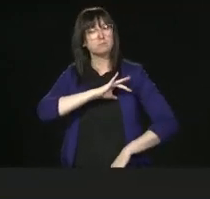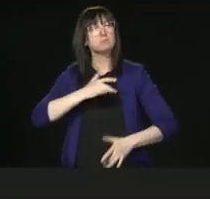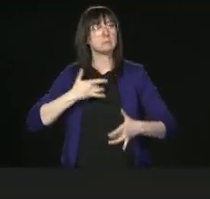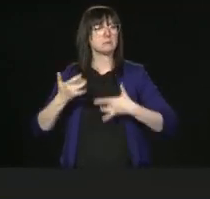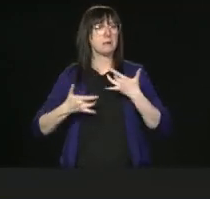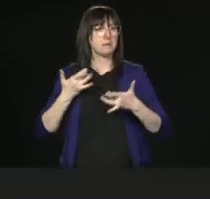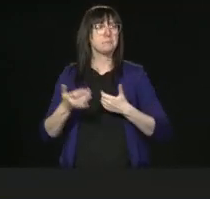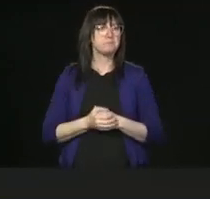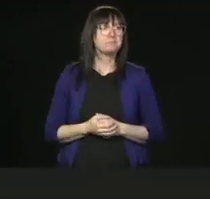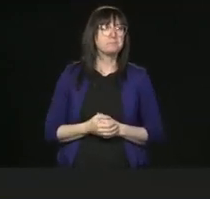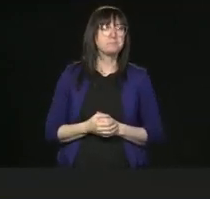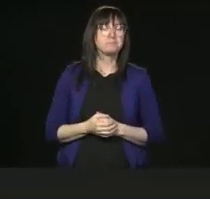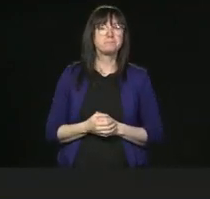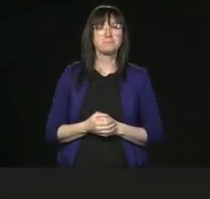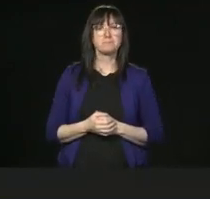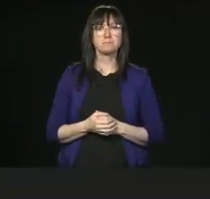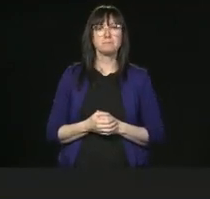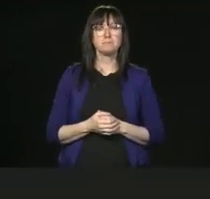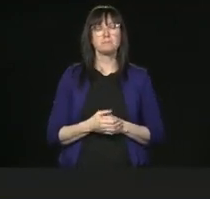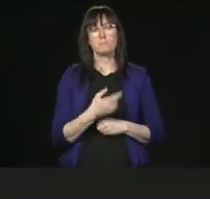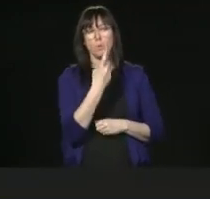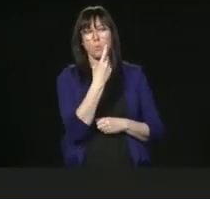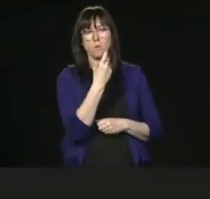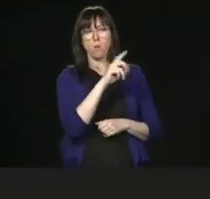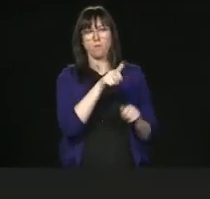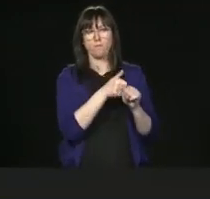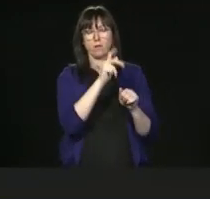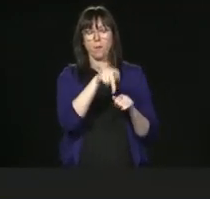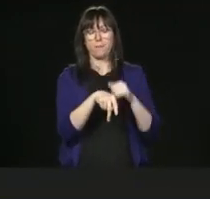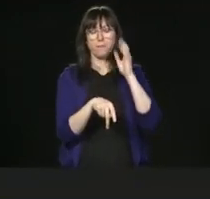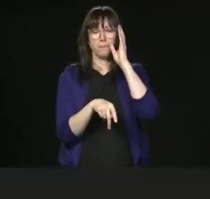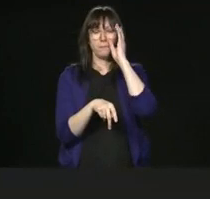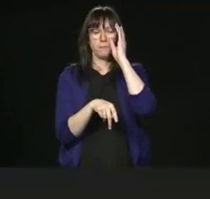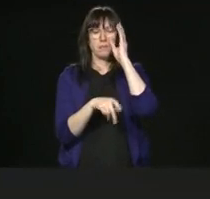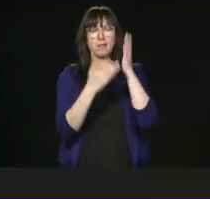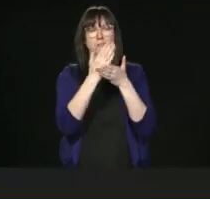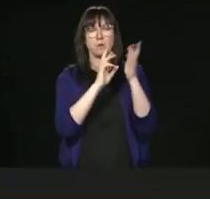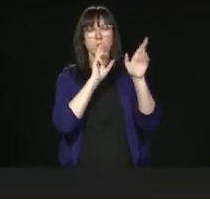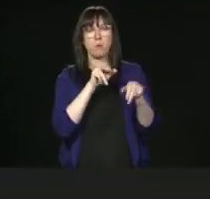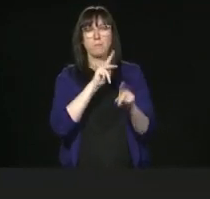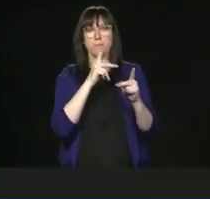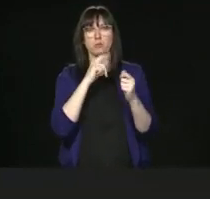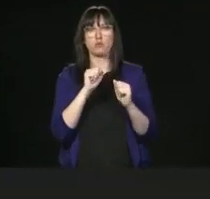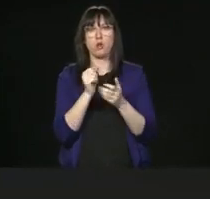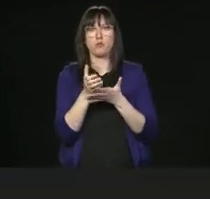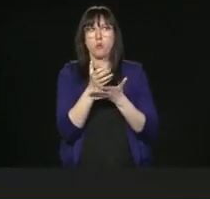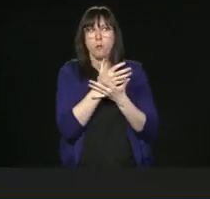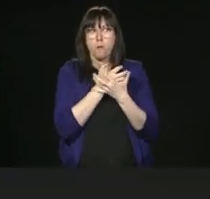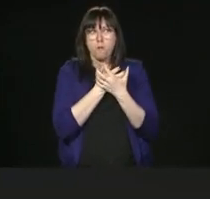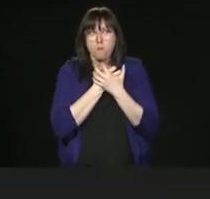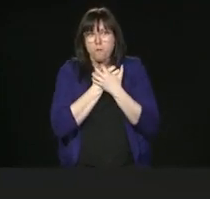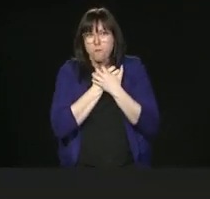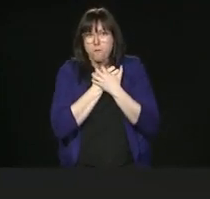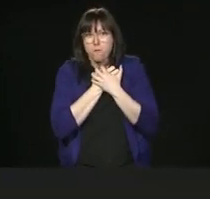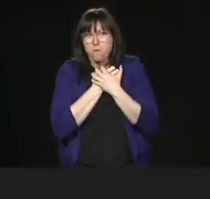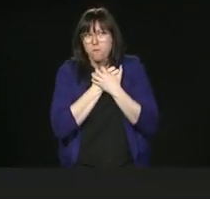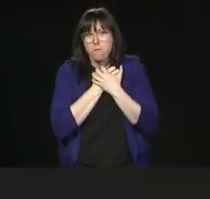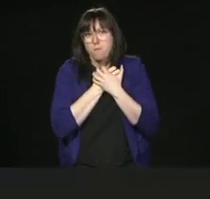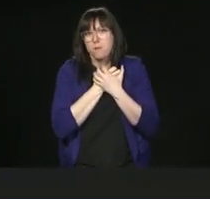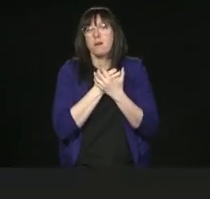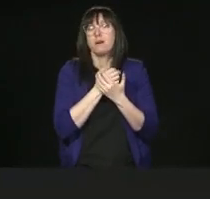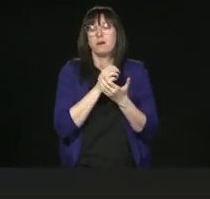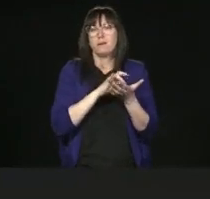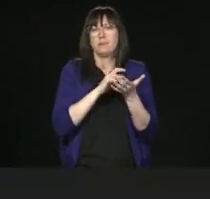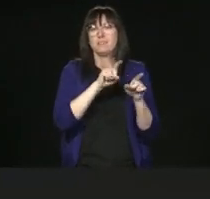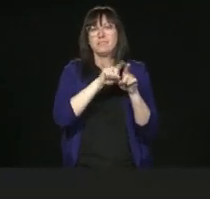And one follow-up, if I can. There are also reports that Canadians are trying to hoard these tablets, much the way they did with Tamiflu during the bird flu outbreak. Again, Dr.